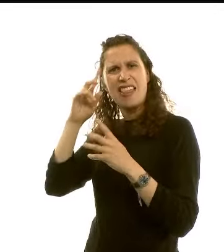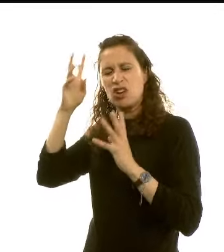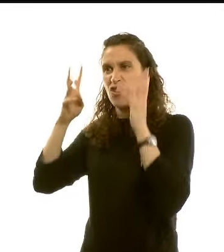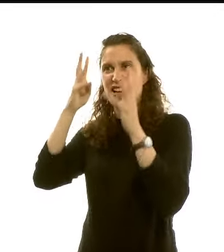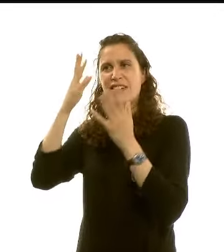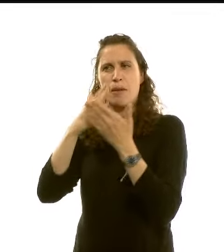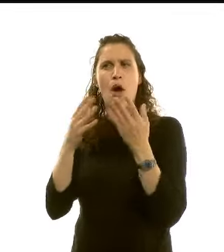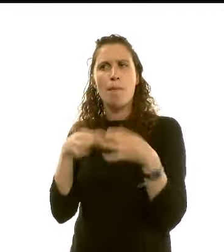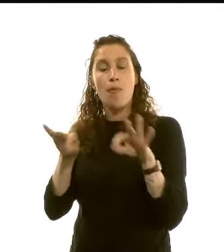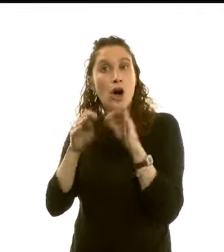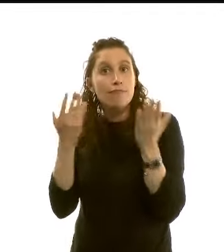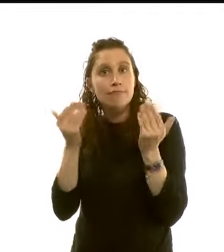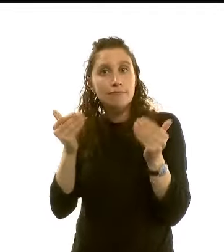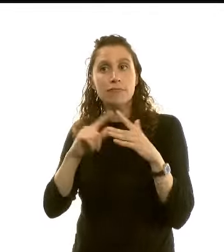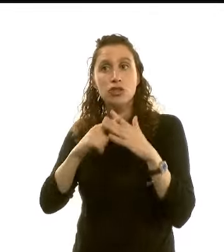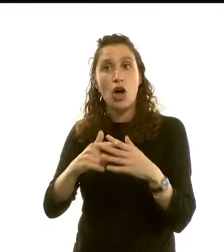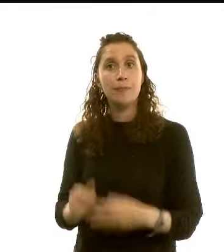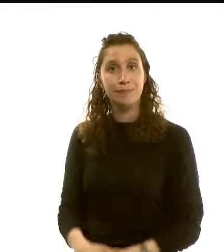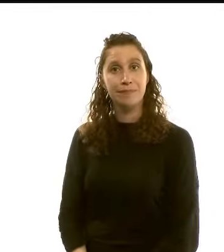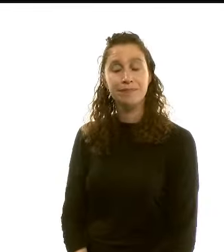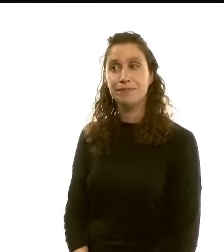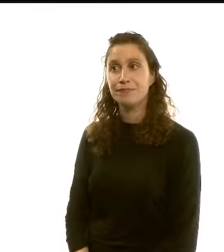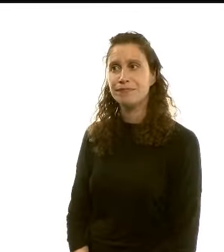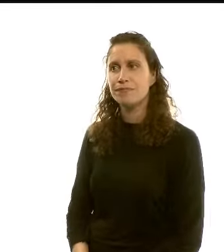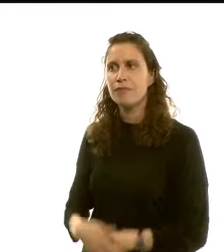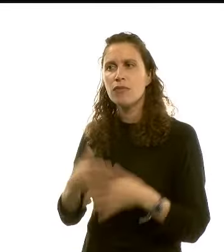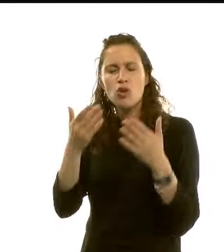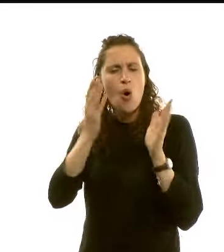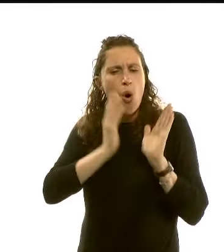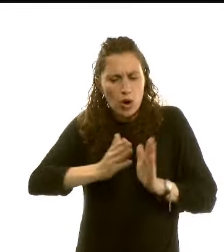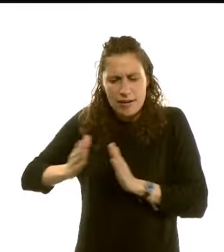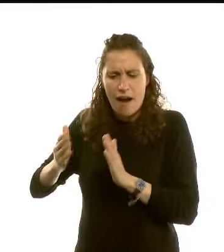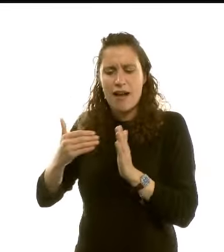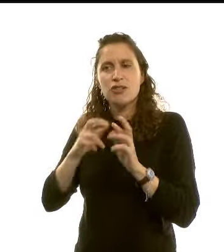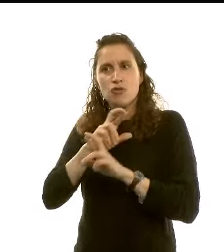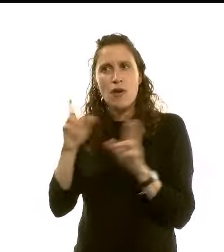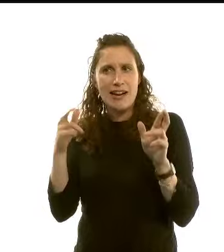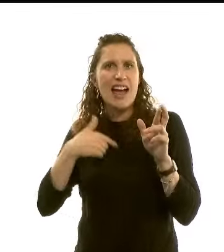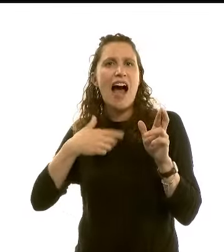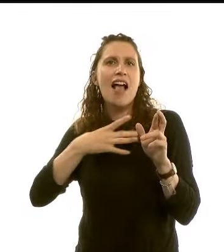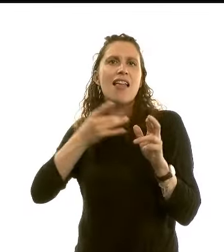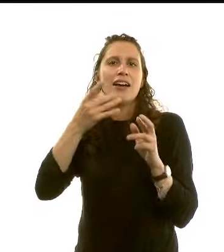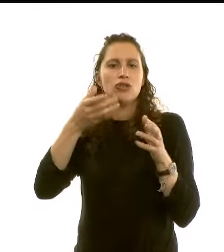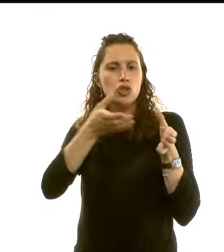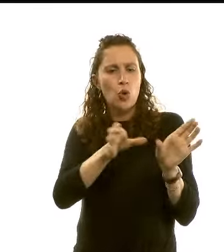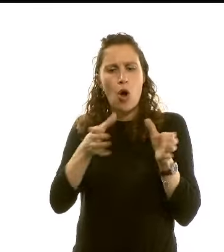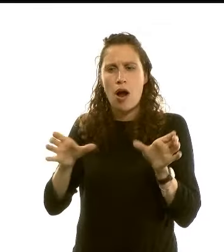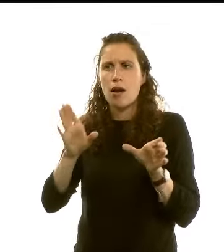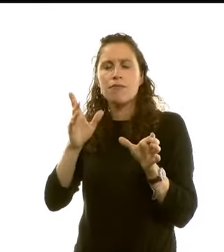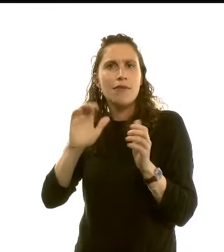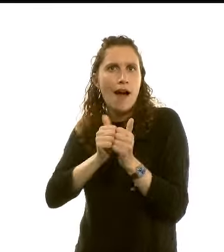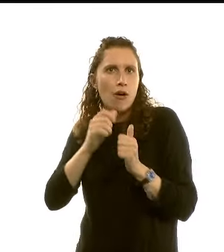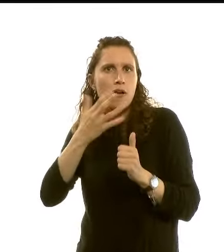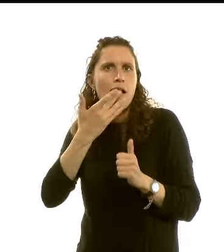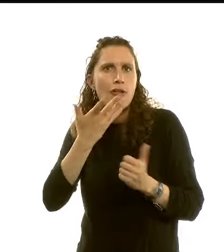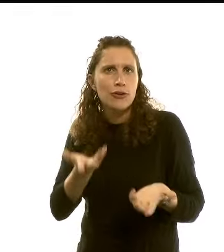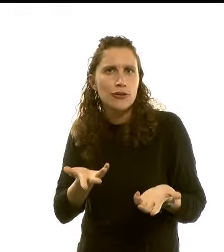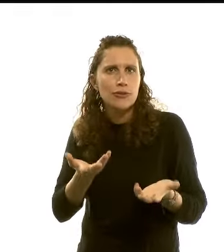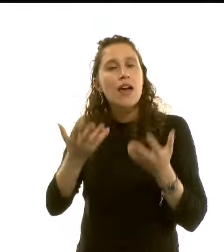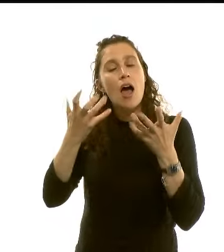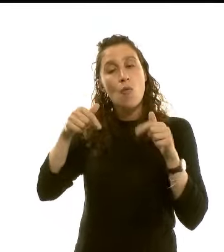aspect. Okay, let's get started. To keep my pieces organized and have everything ready to use, I like to sort by colors. I want to make this build really